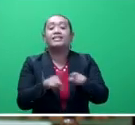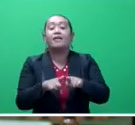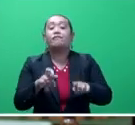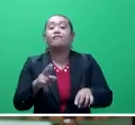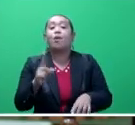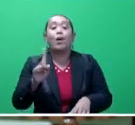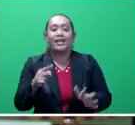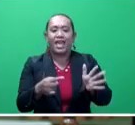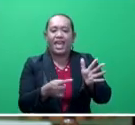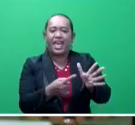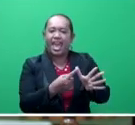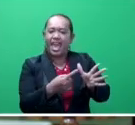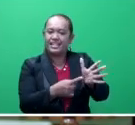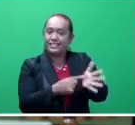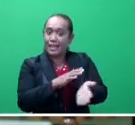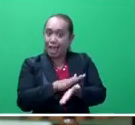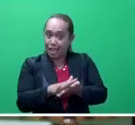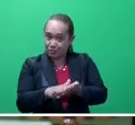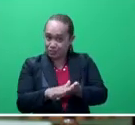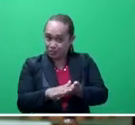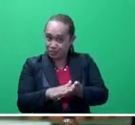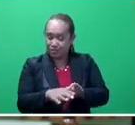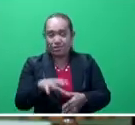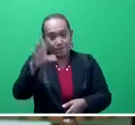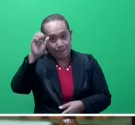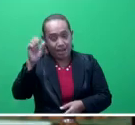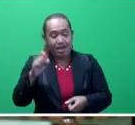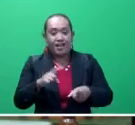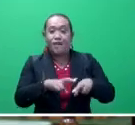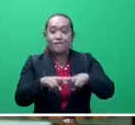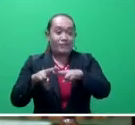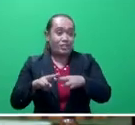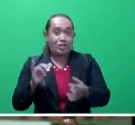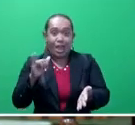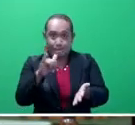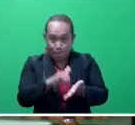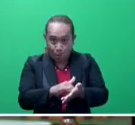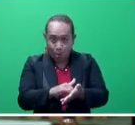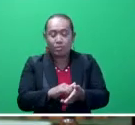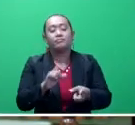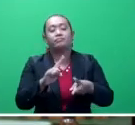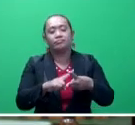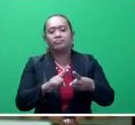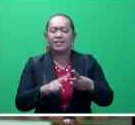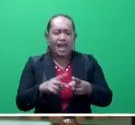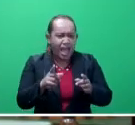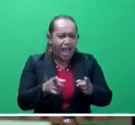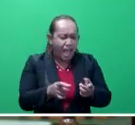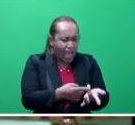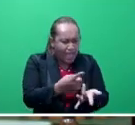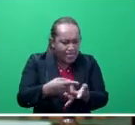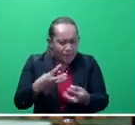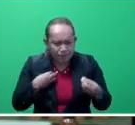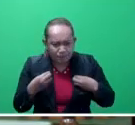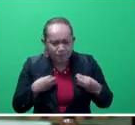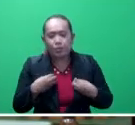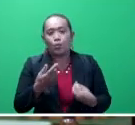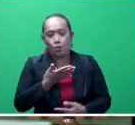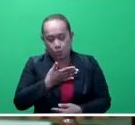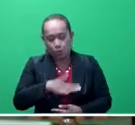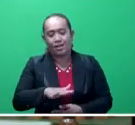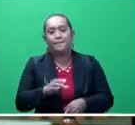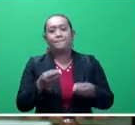Telecom Holdings, Fiji Airports Limited, and other smaller state-owned enterprises. Such divestments are expected to generate